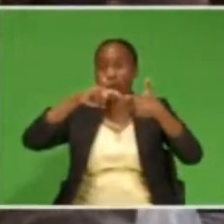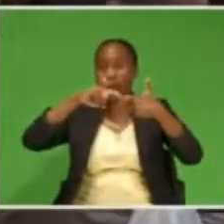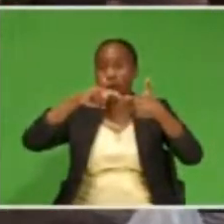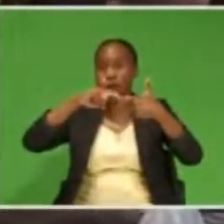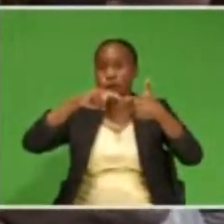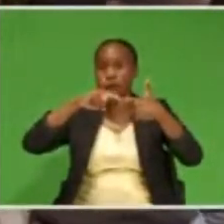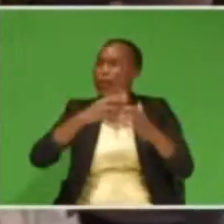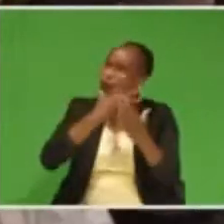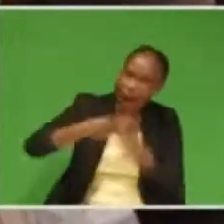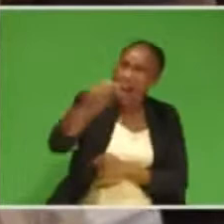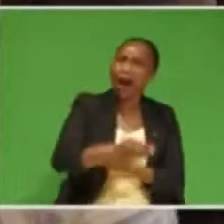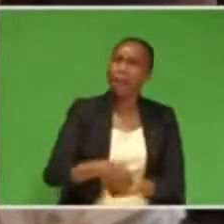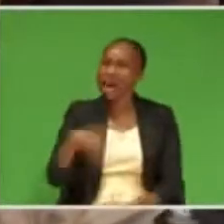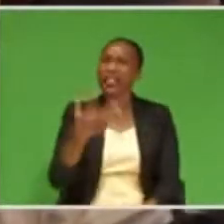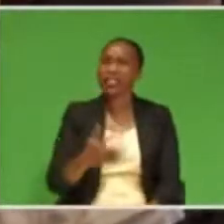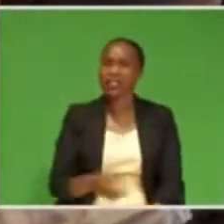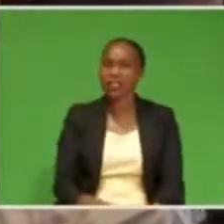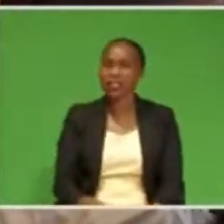Animal out.